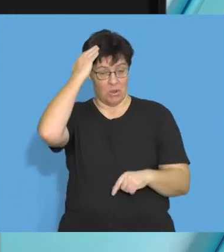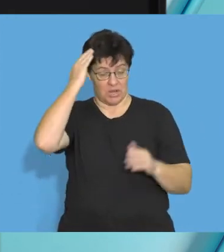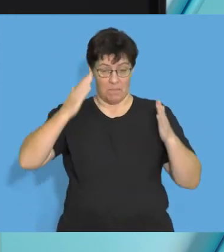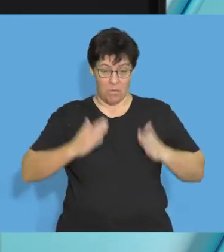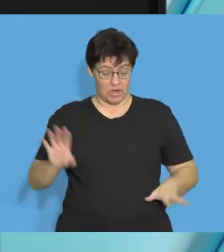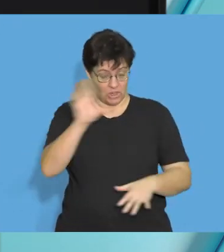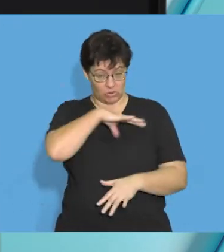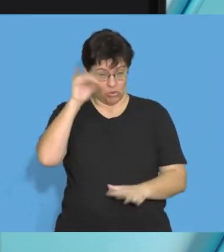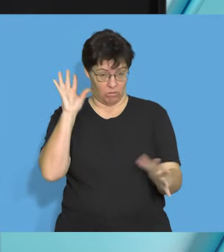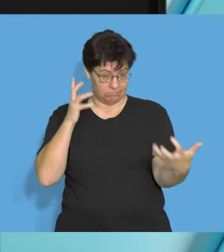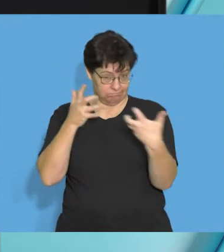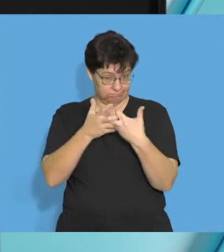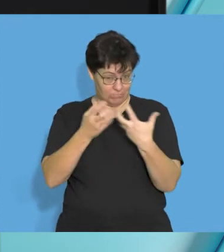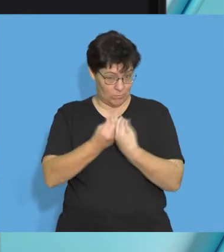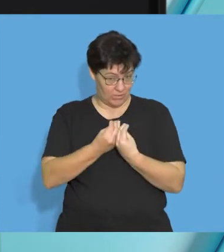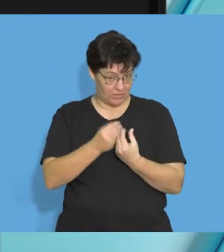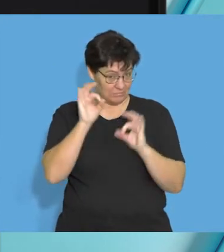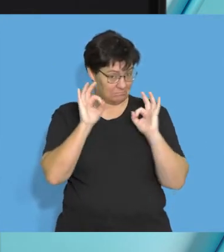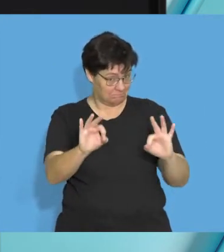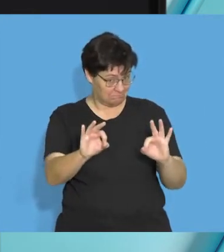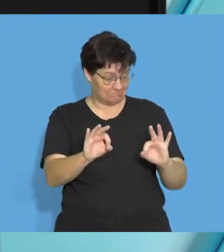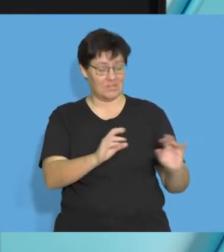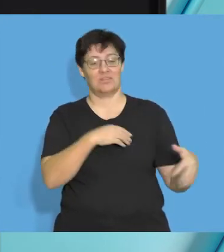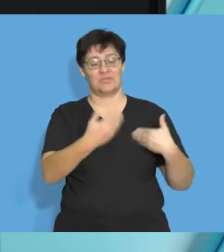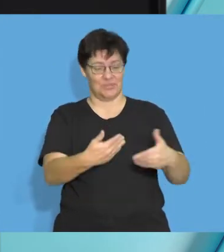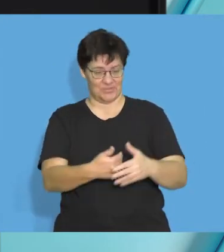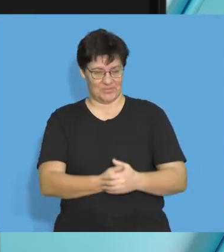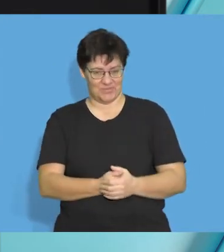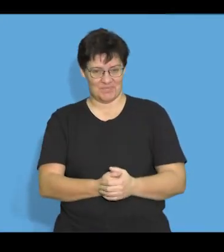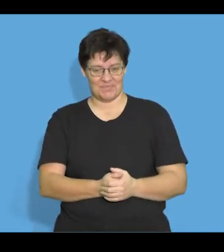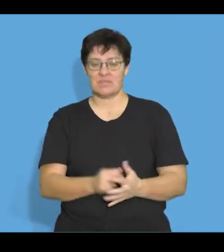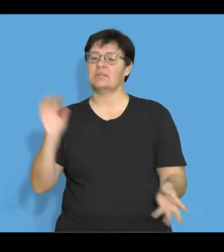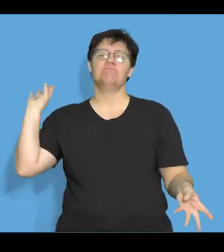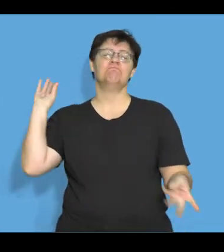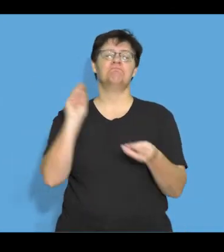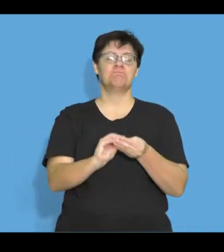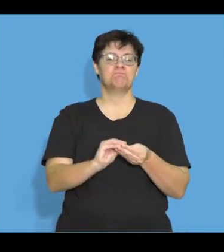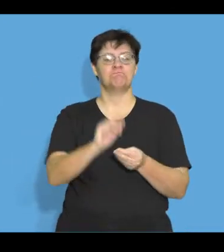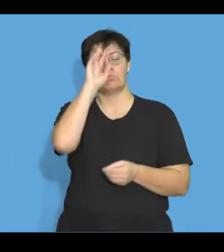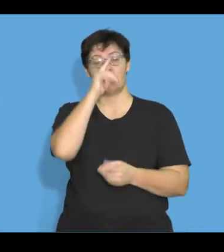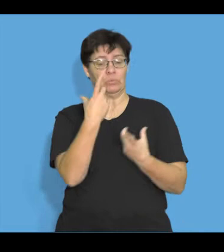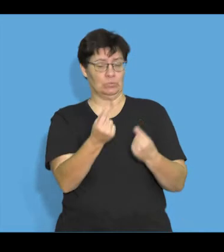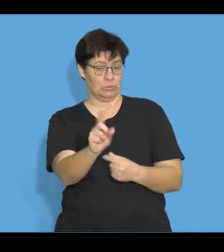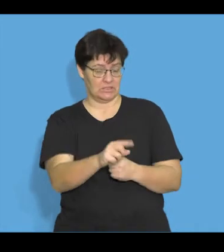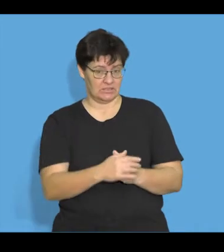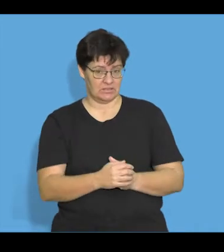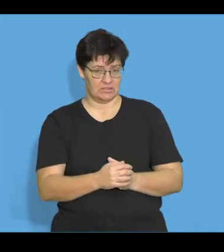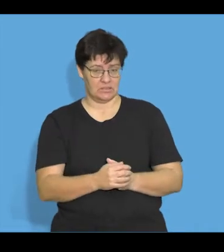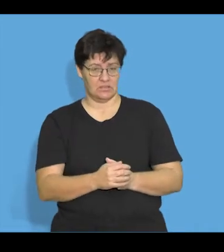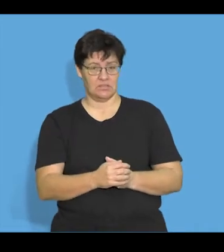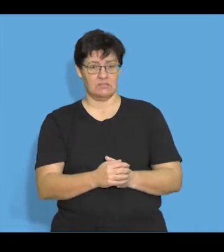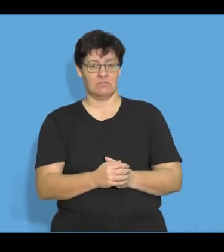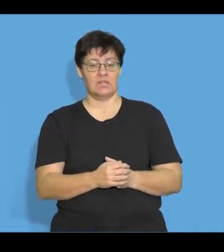your soul to be with me. Good. Let's go for it. Okay, quick recap. Remember, we're dealing with our two